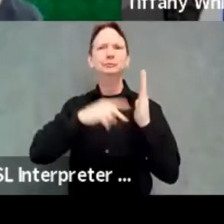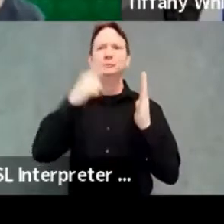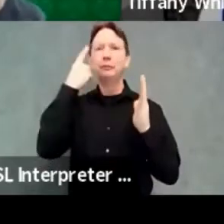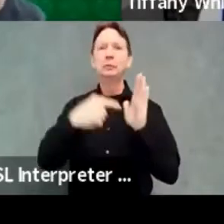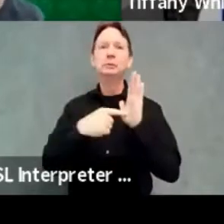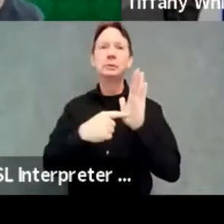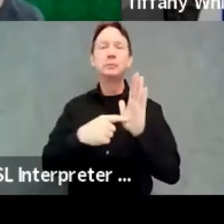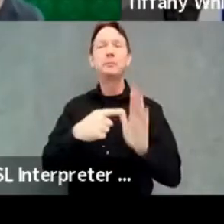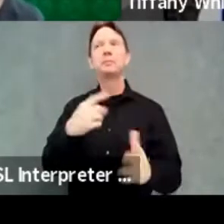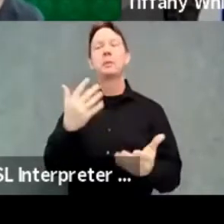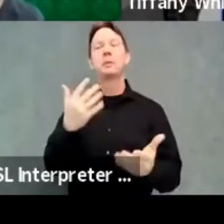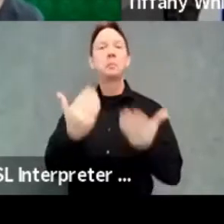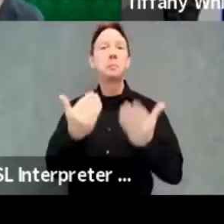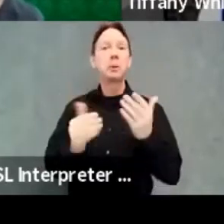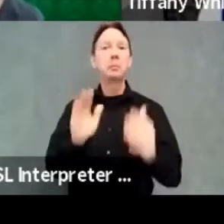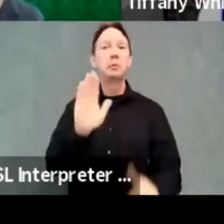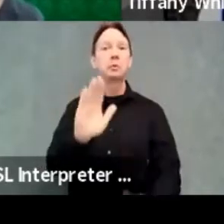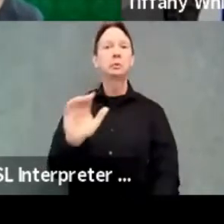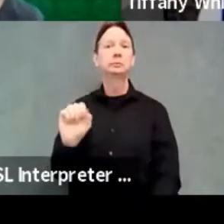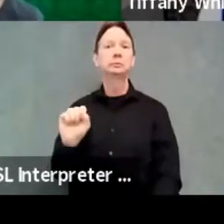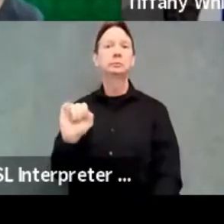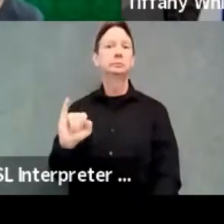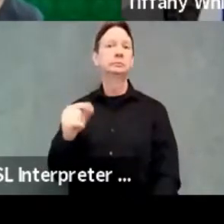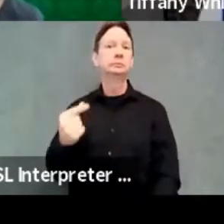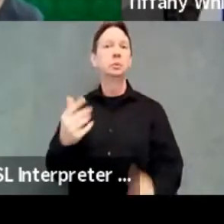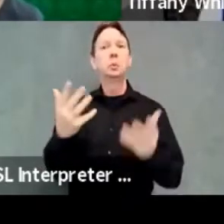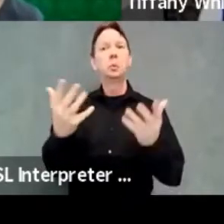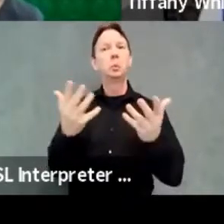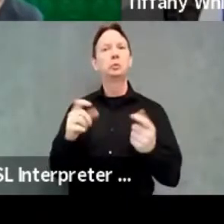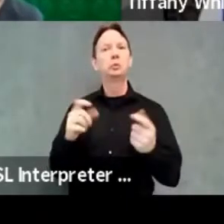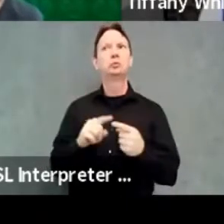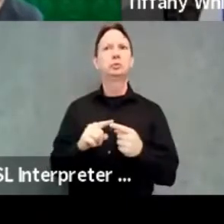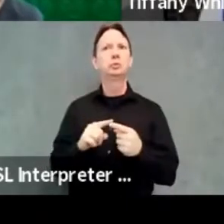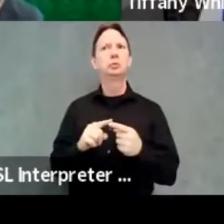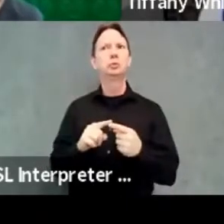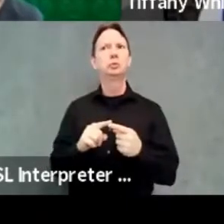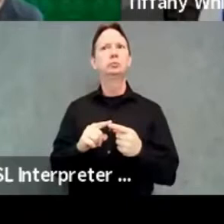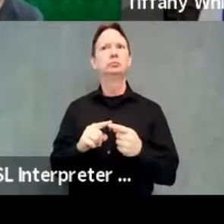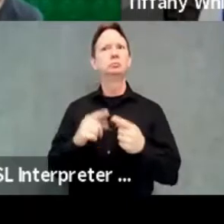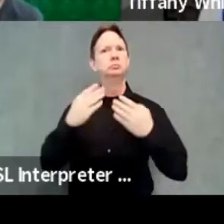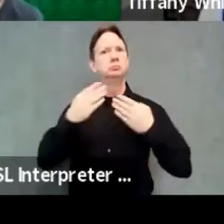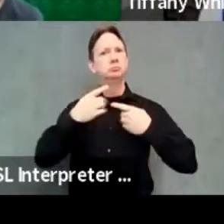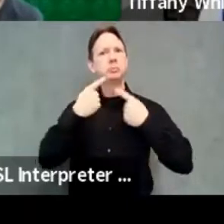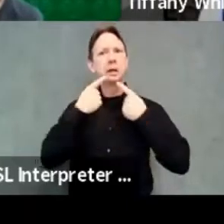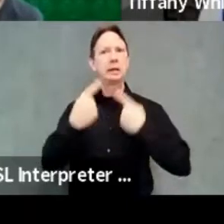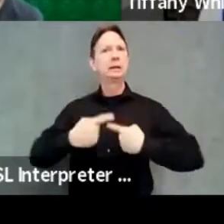statement about some issue and take a position on it, you have to make sure that that's that